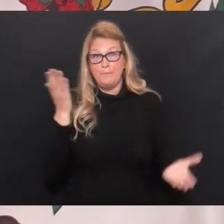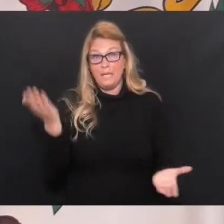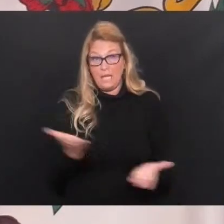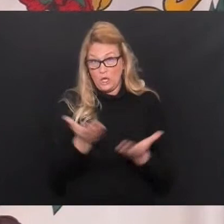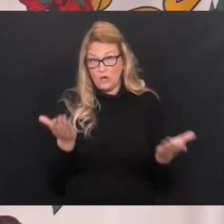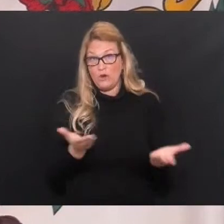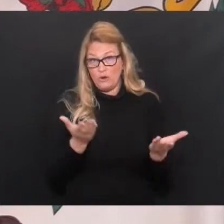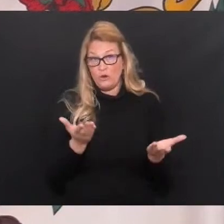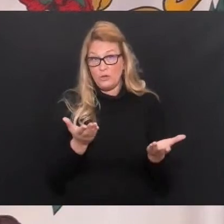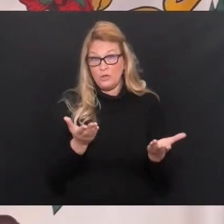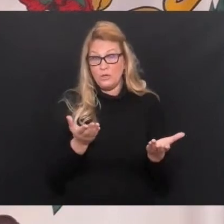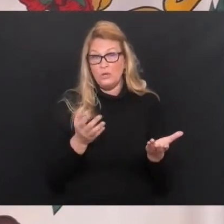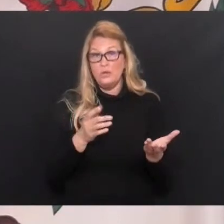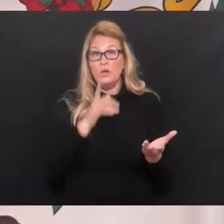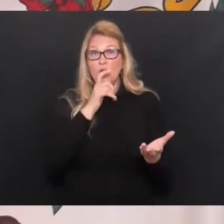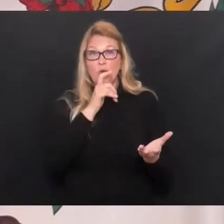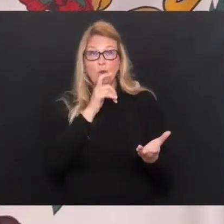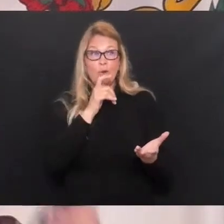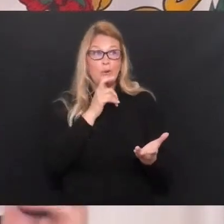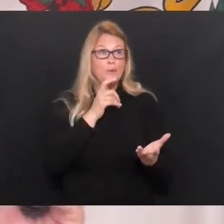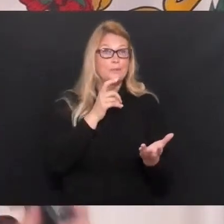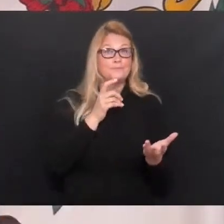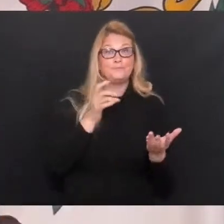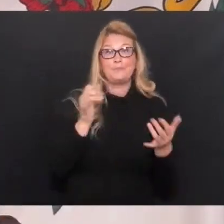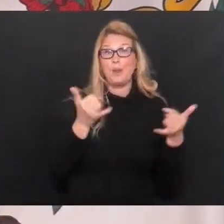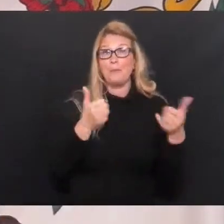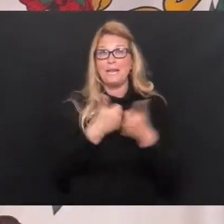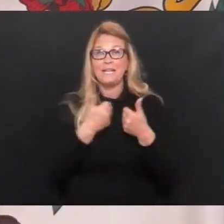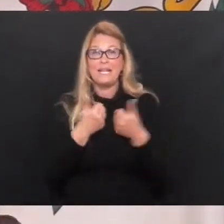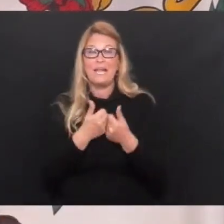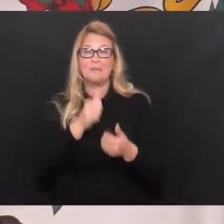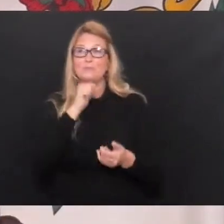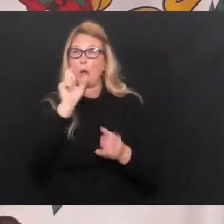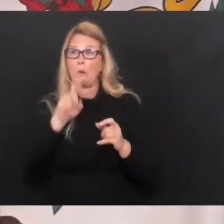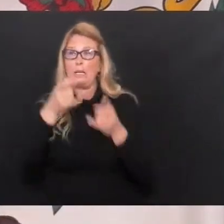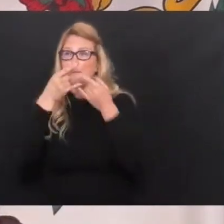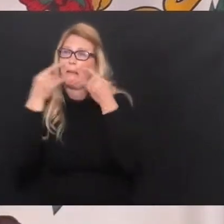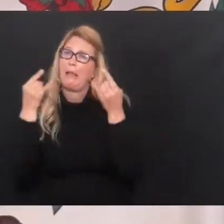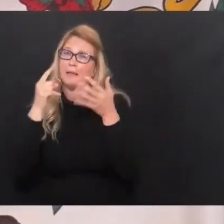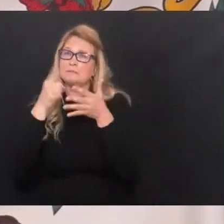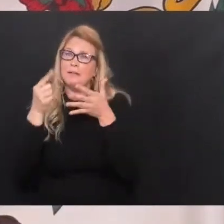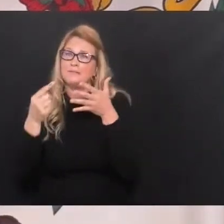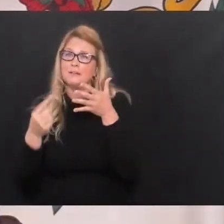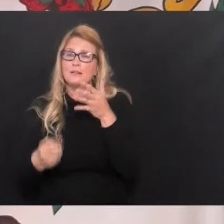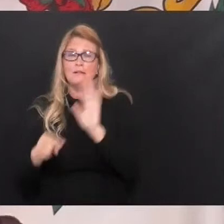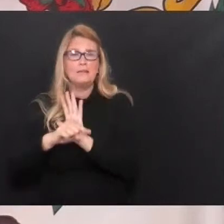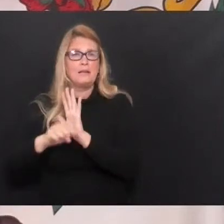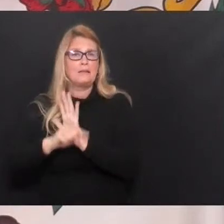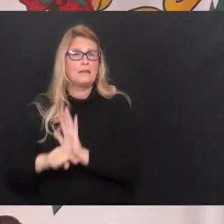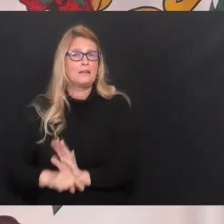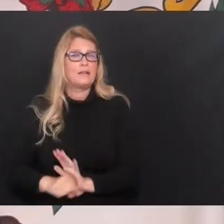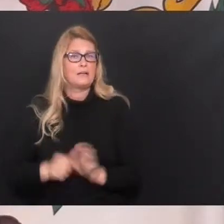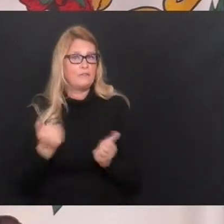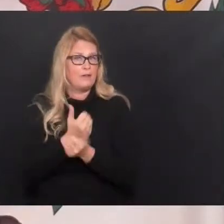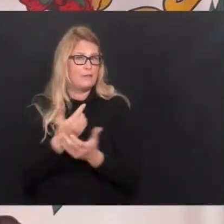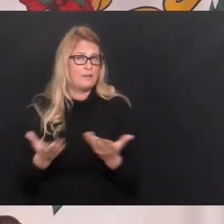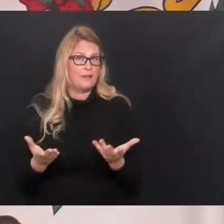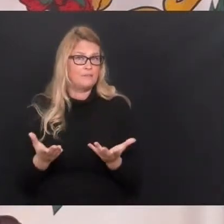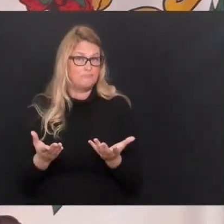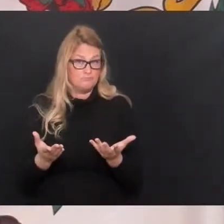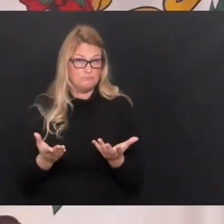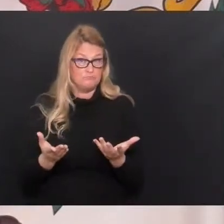pushing propaganda out every day. We don't need to wear the mask. We don't need to do this. We don't need to do that and everything else. And